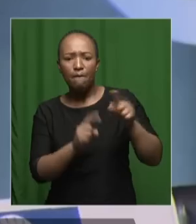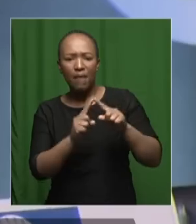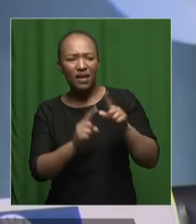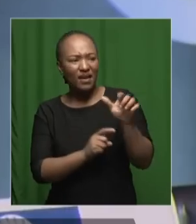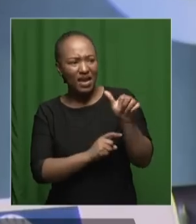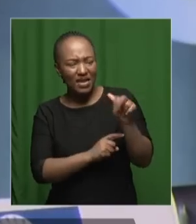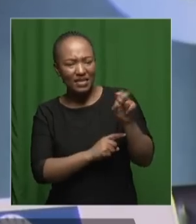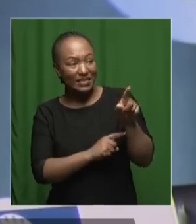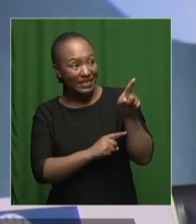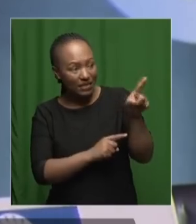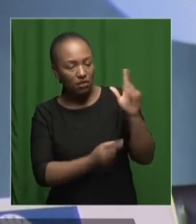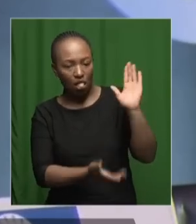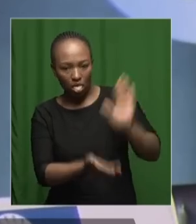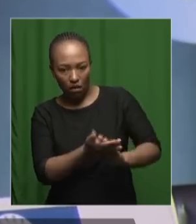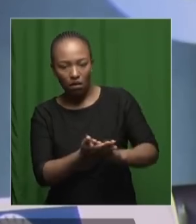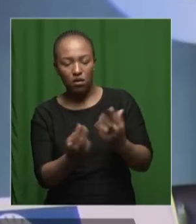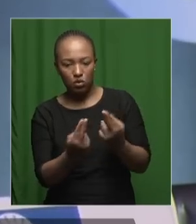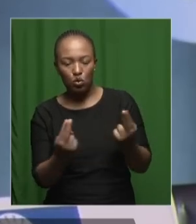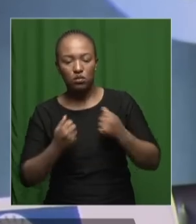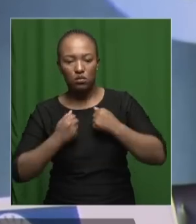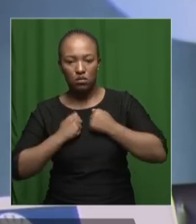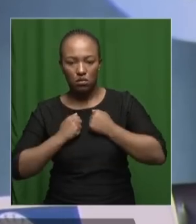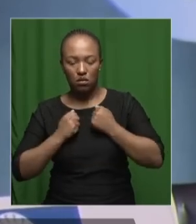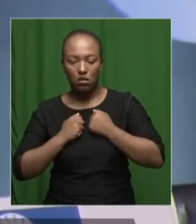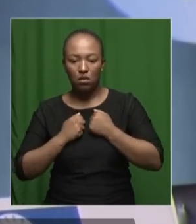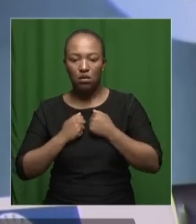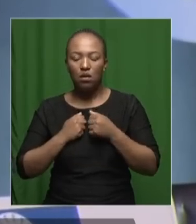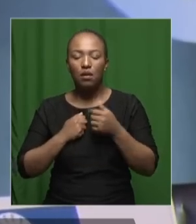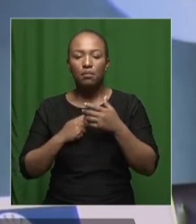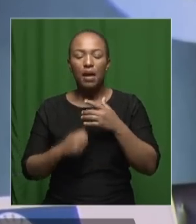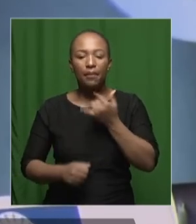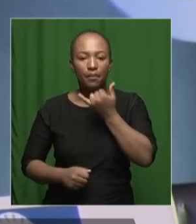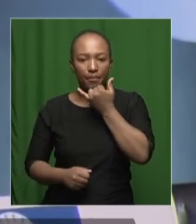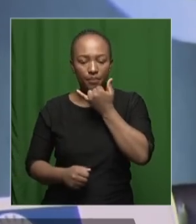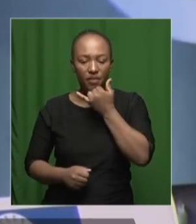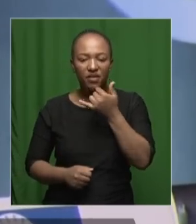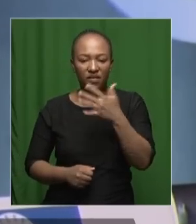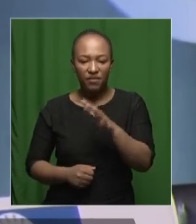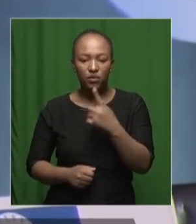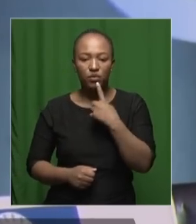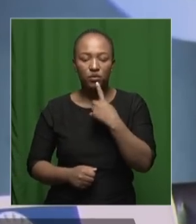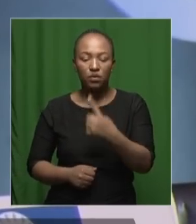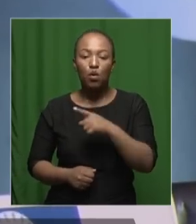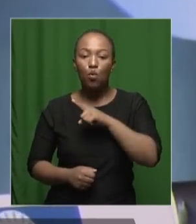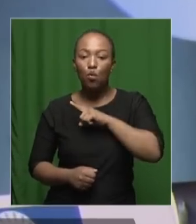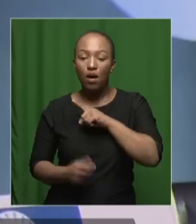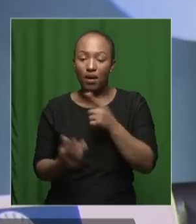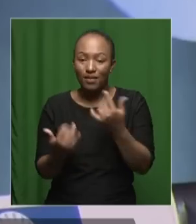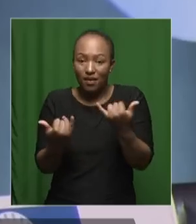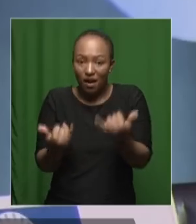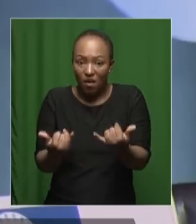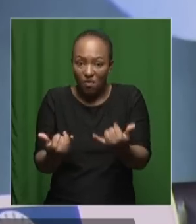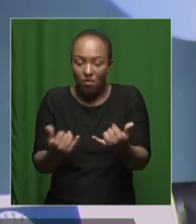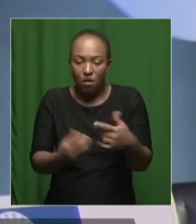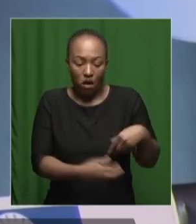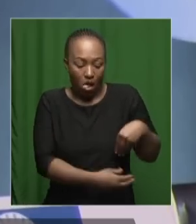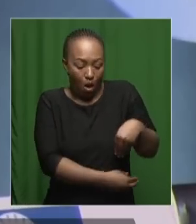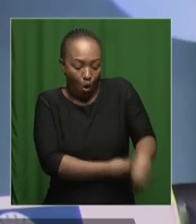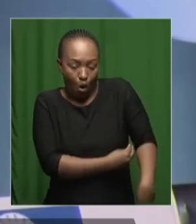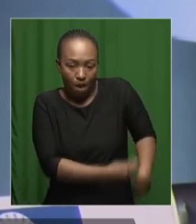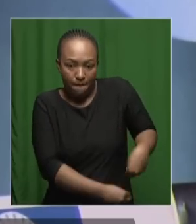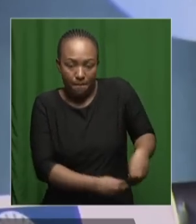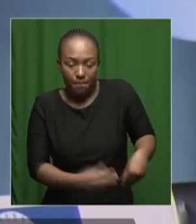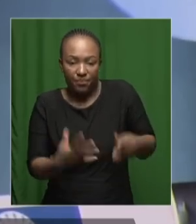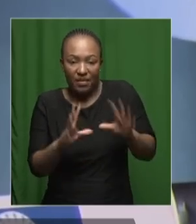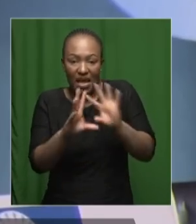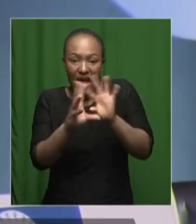resources. And one of the tragedies, I'm glad statelessness was brought up, because of the fact that corruption rules everything that is